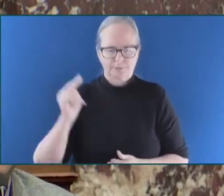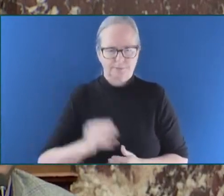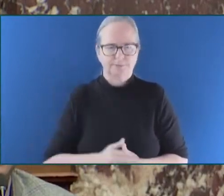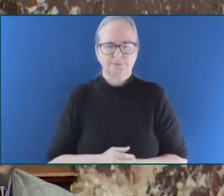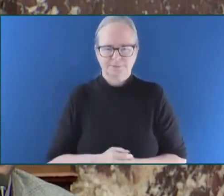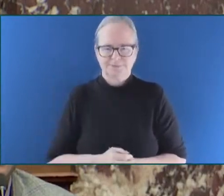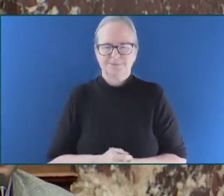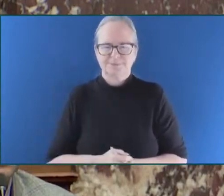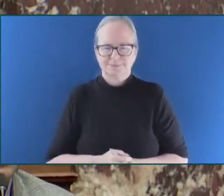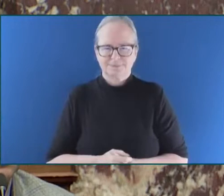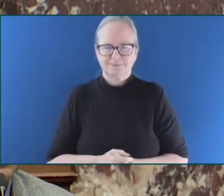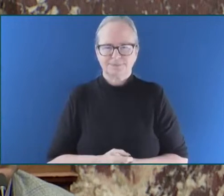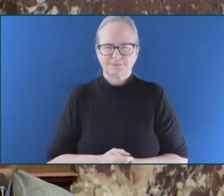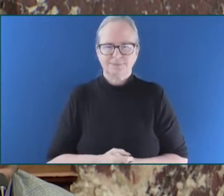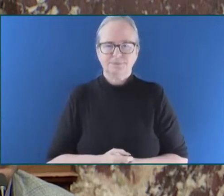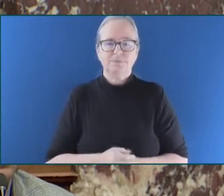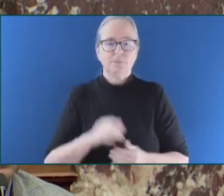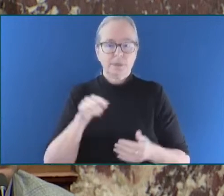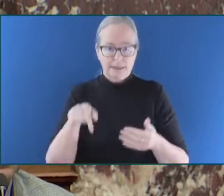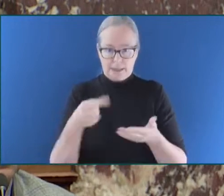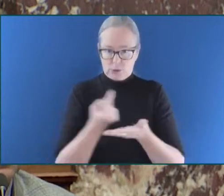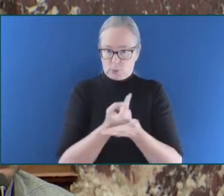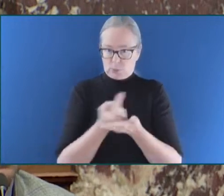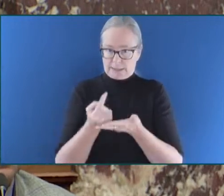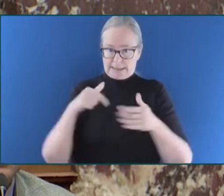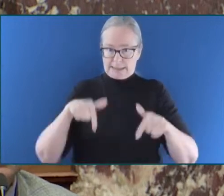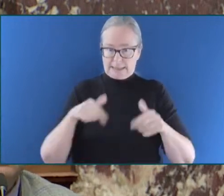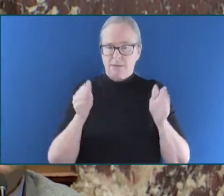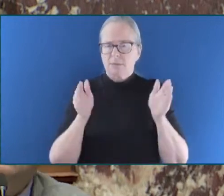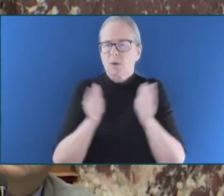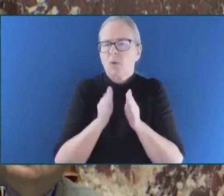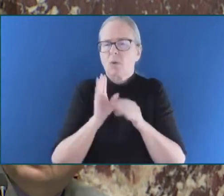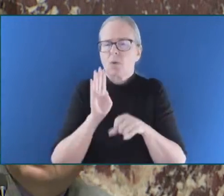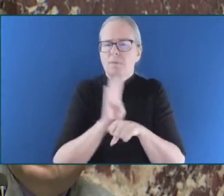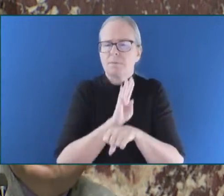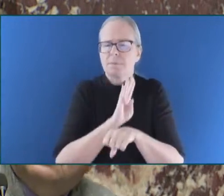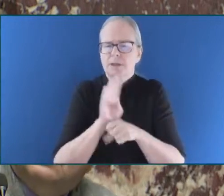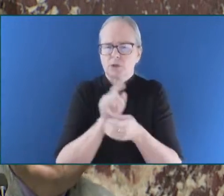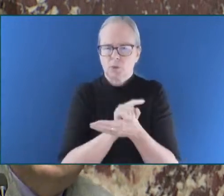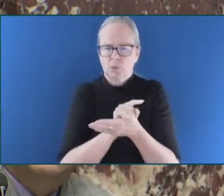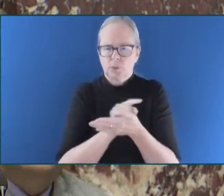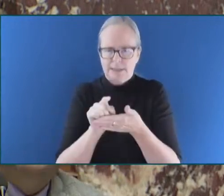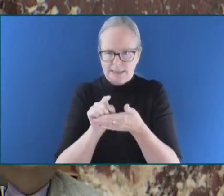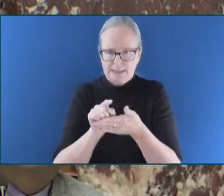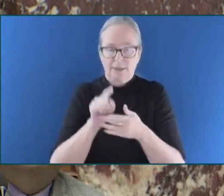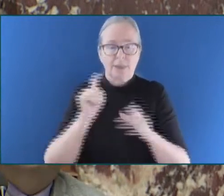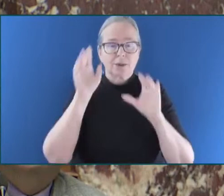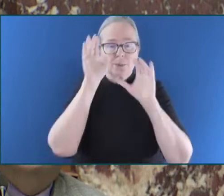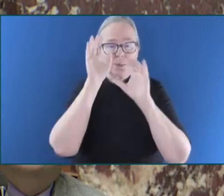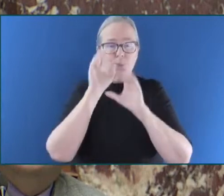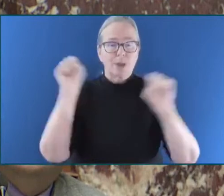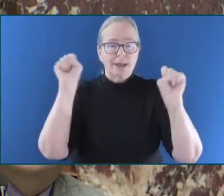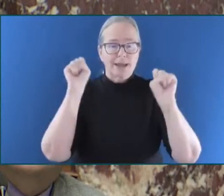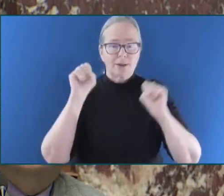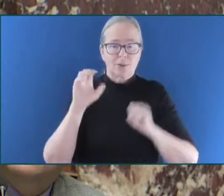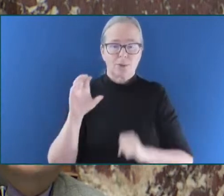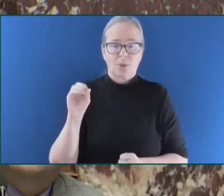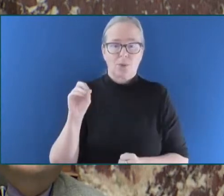very pleased today joining us in the gallery is the President of the Quesnel and District Chamber of Commerce, a very strong advocacy